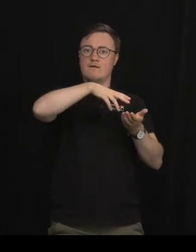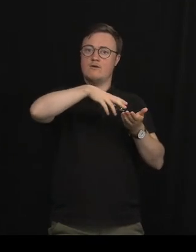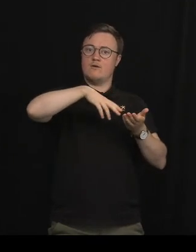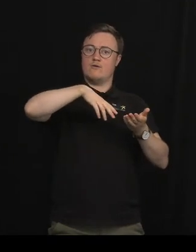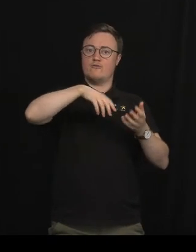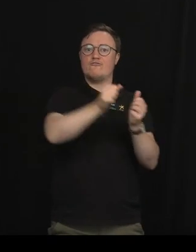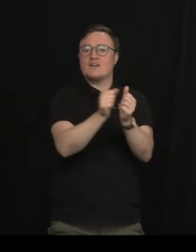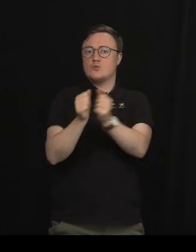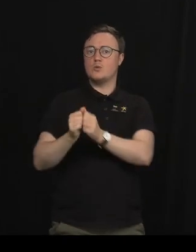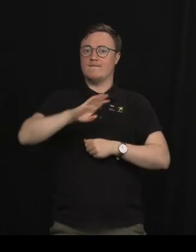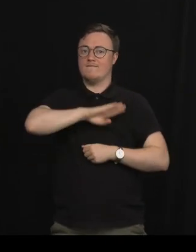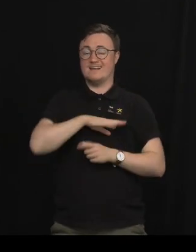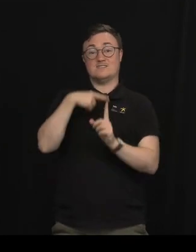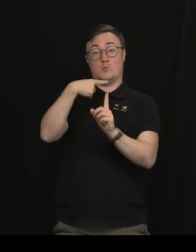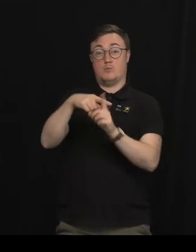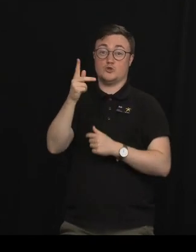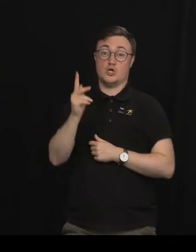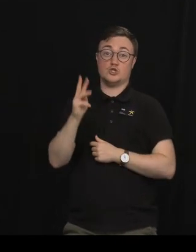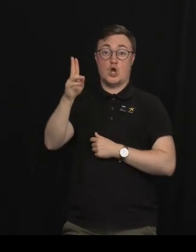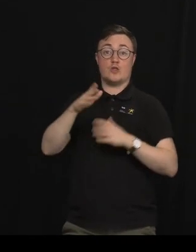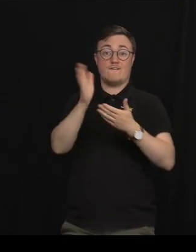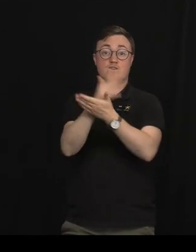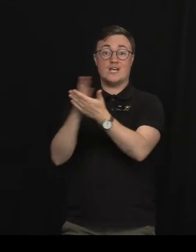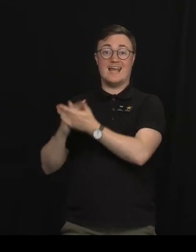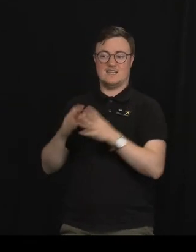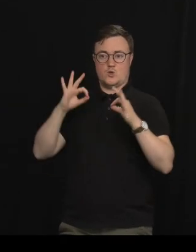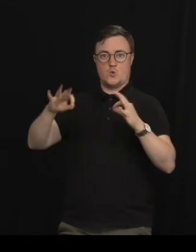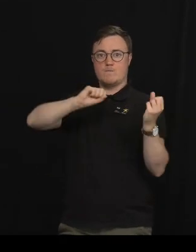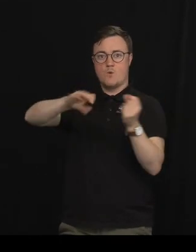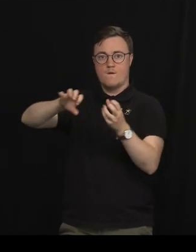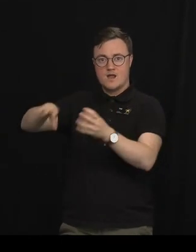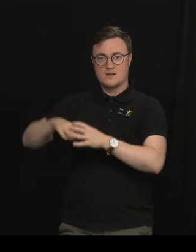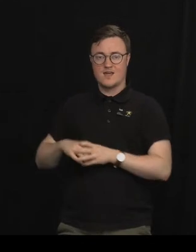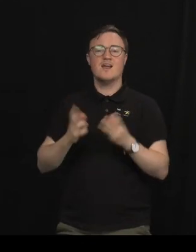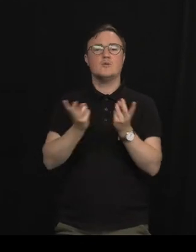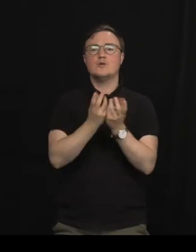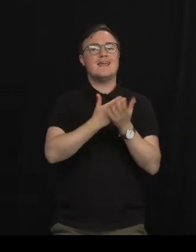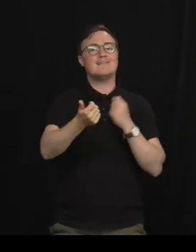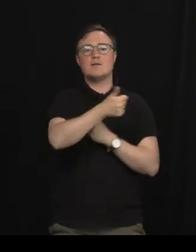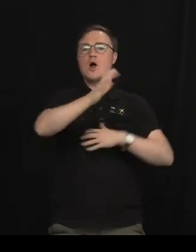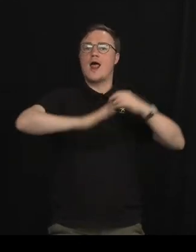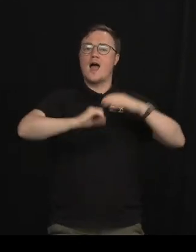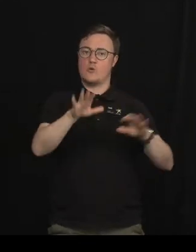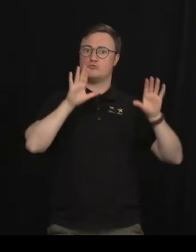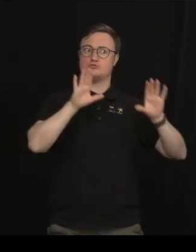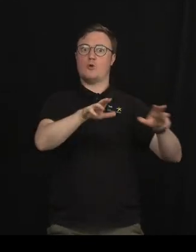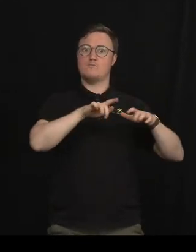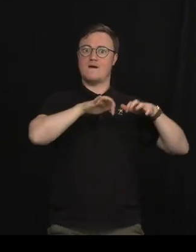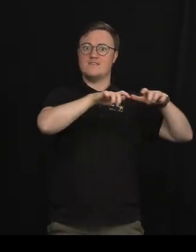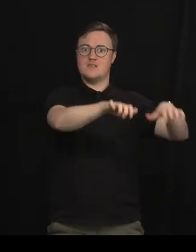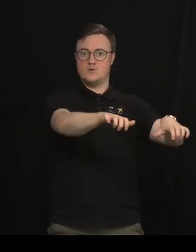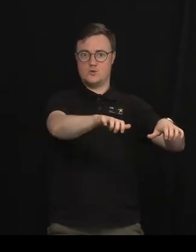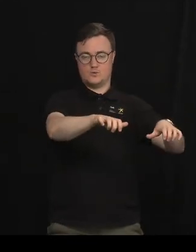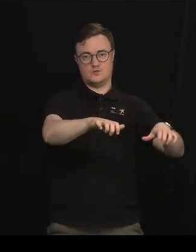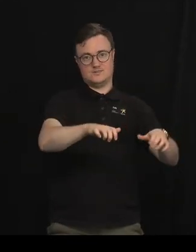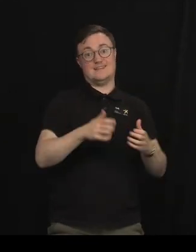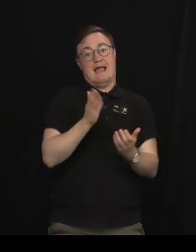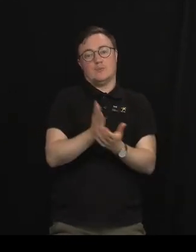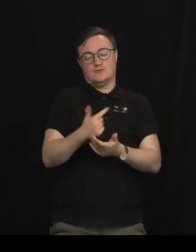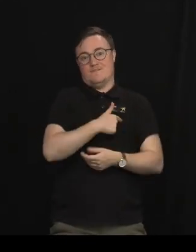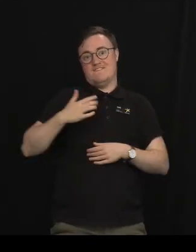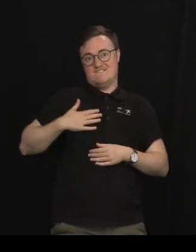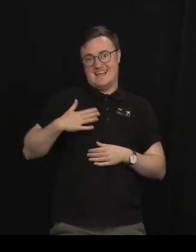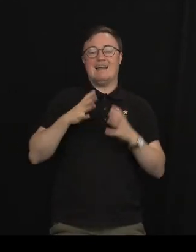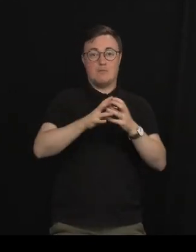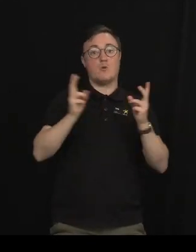well, really to understand. So this pandemic has not only been about stopping the virus with vaccines, even if we have Gavi sitting here.